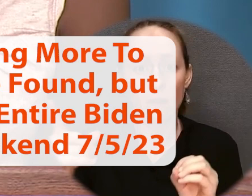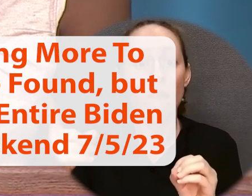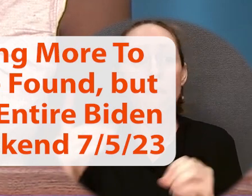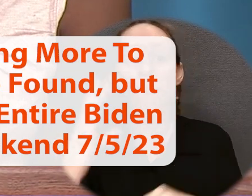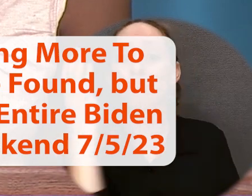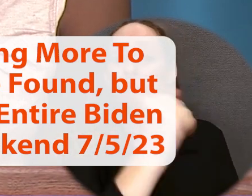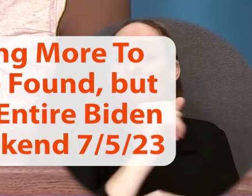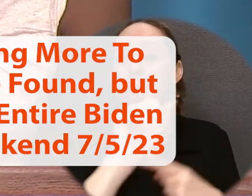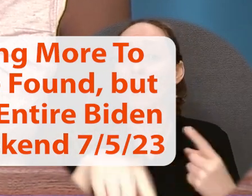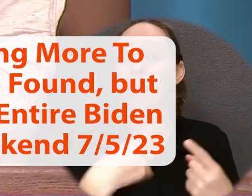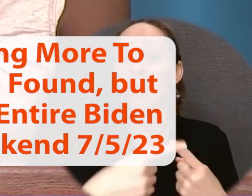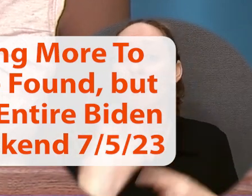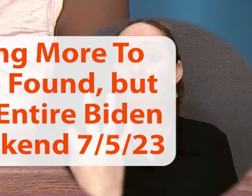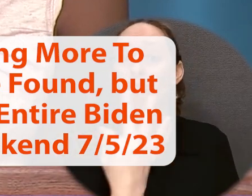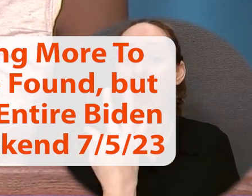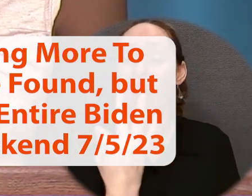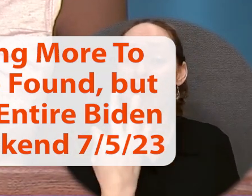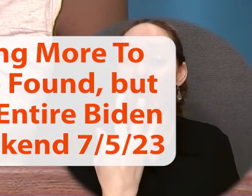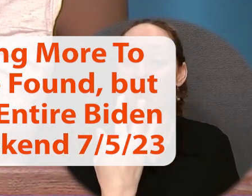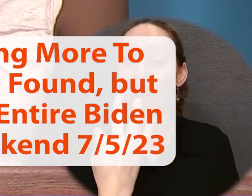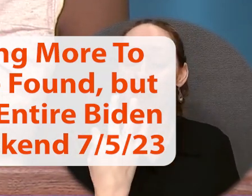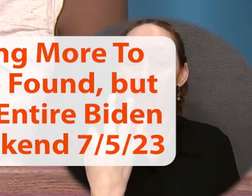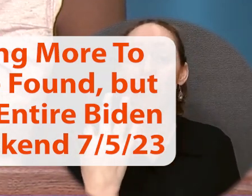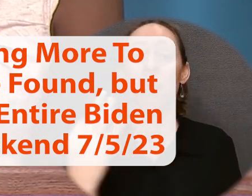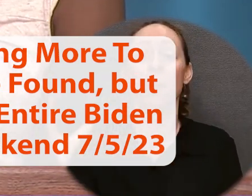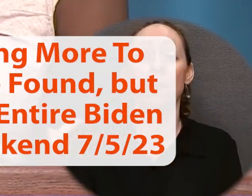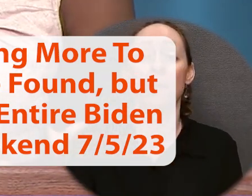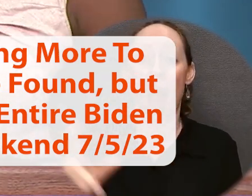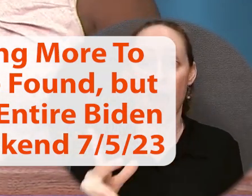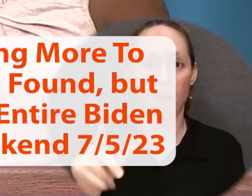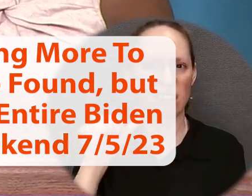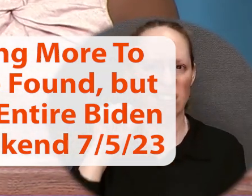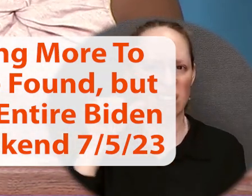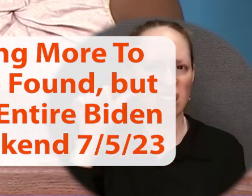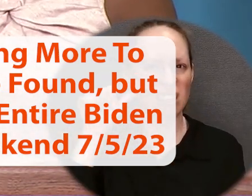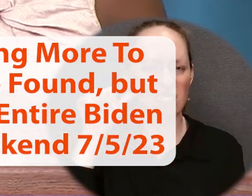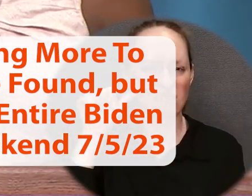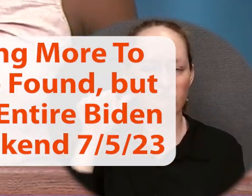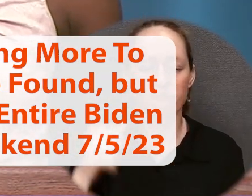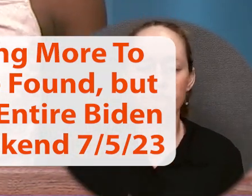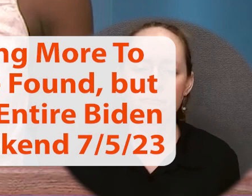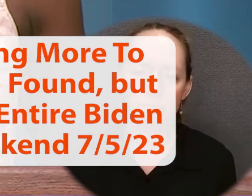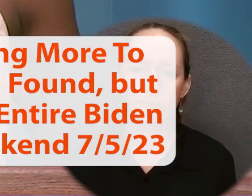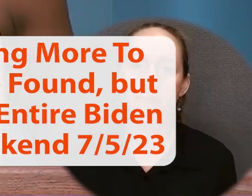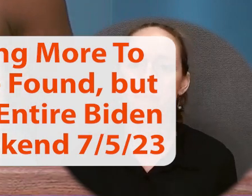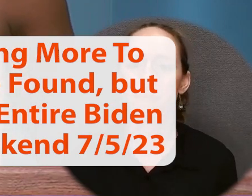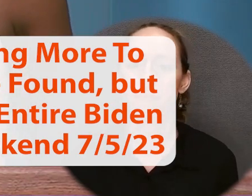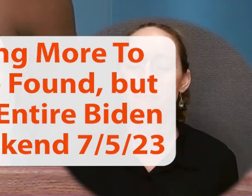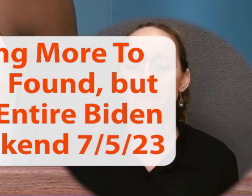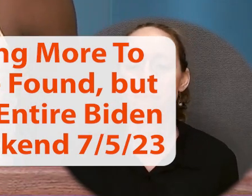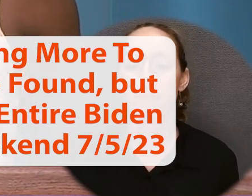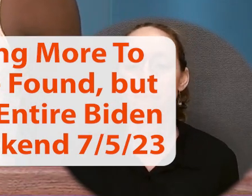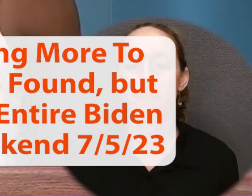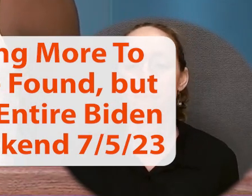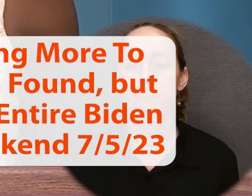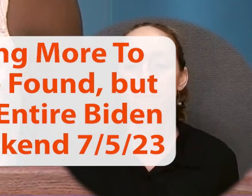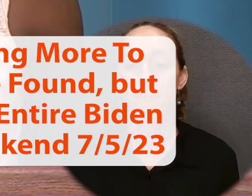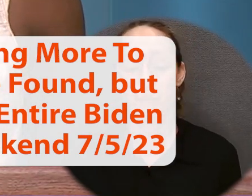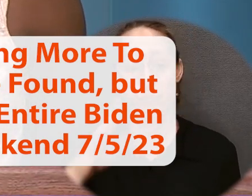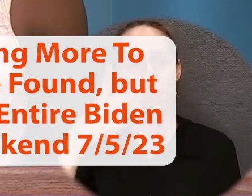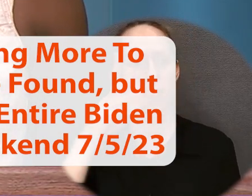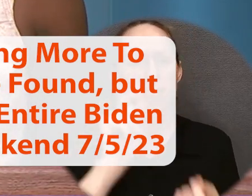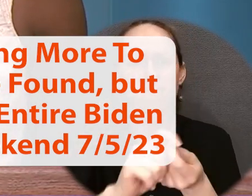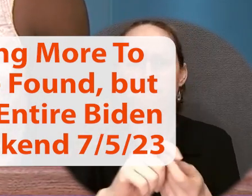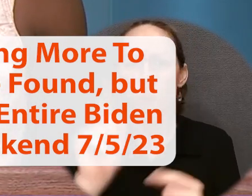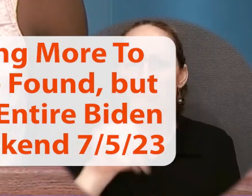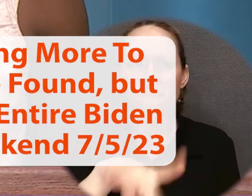they left on Friday and returned just yesterday. Where this was discovered is a heavily